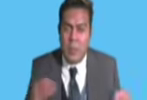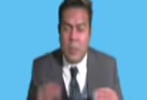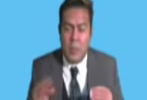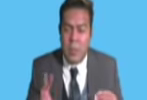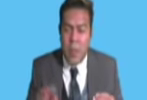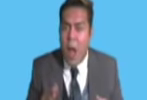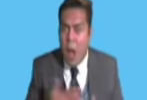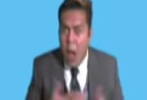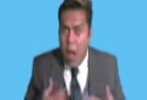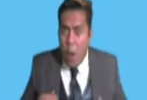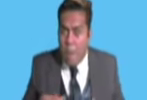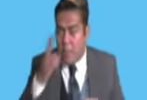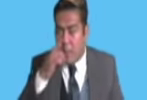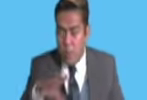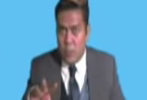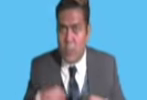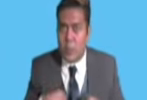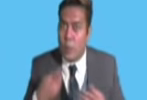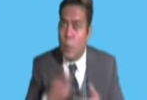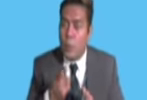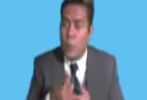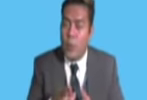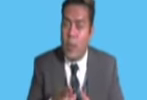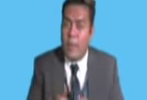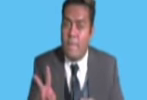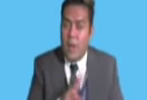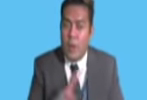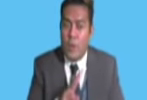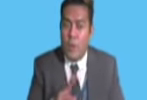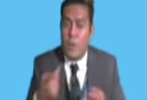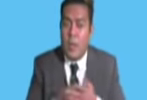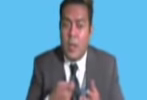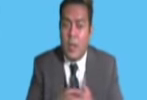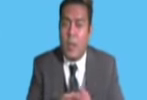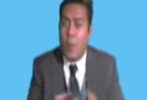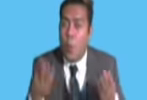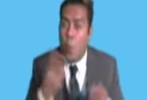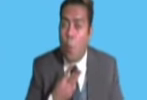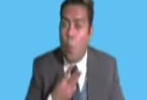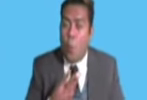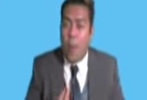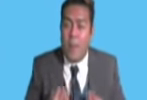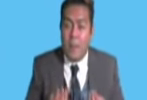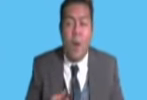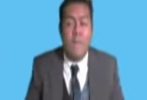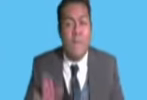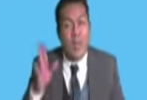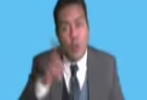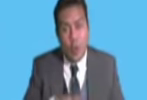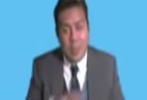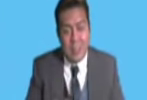Our people get the real value for their money and visible impact in the well-being of their young daughters and